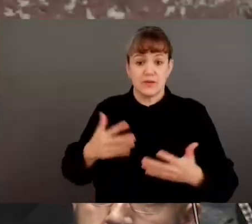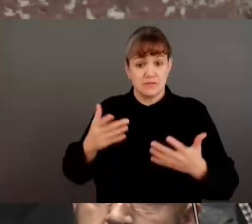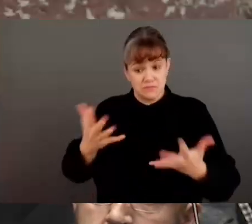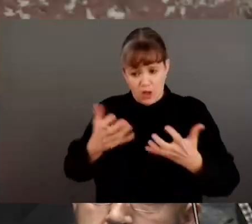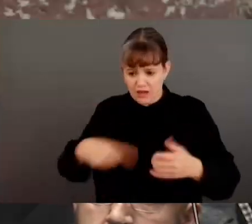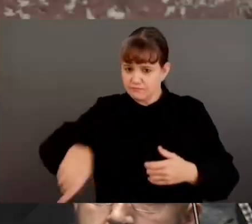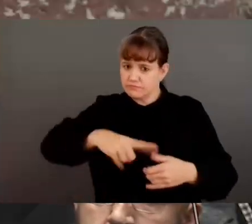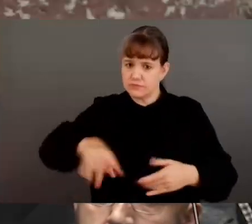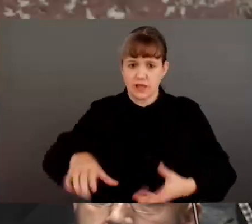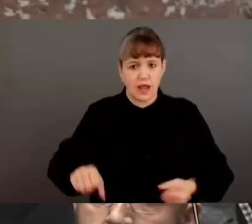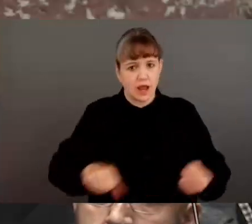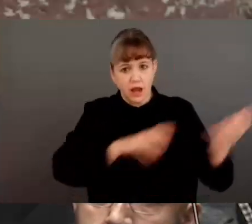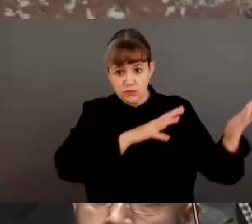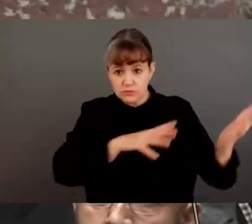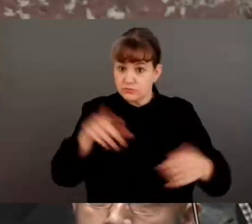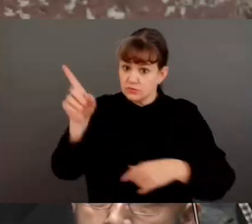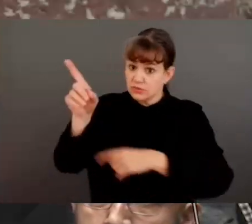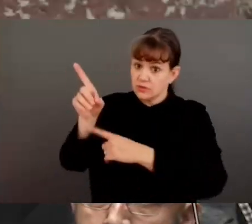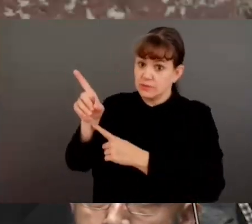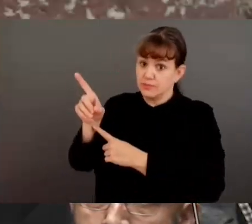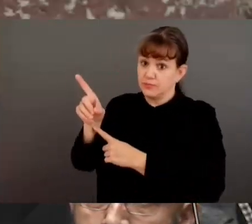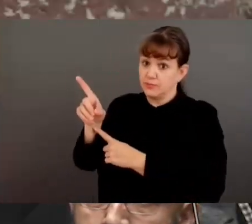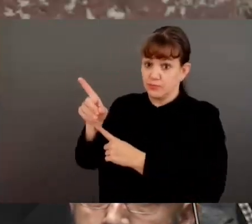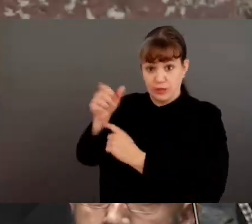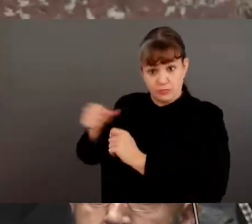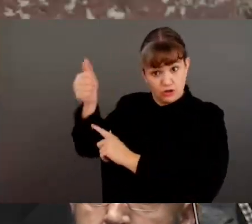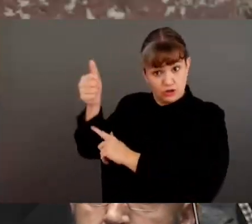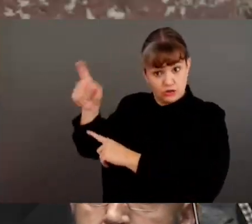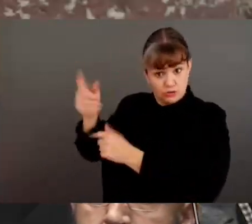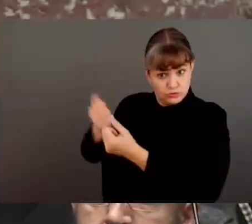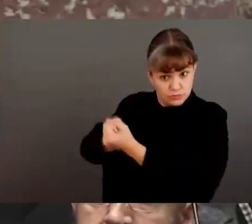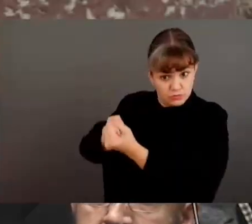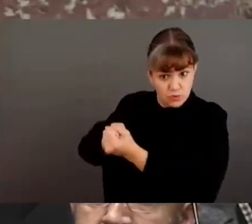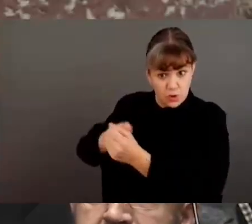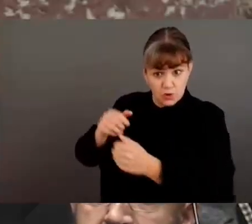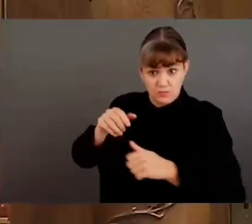illegally, as do 50% of Canadians?